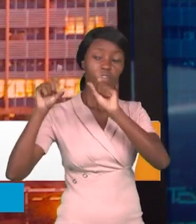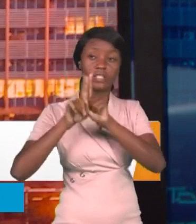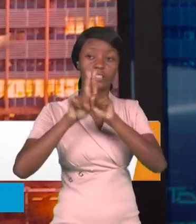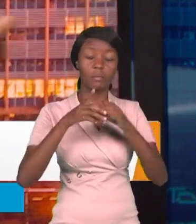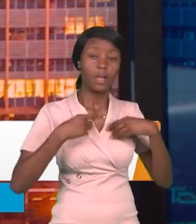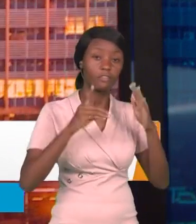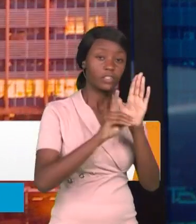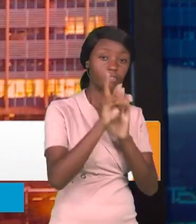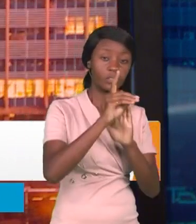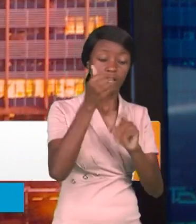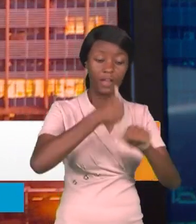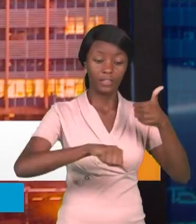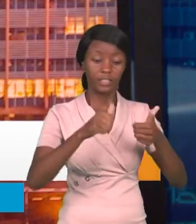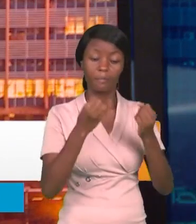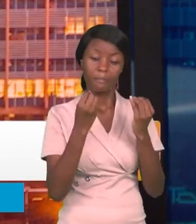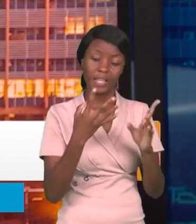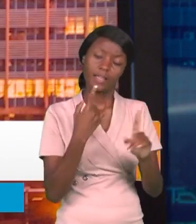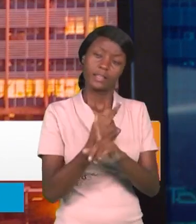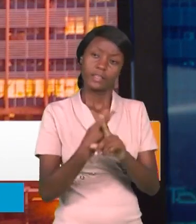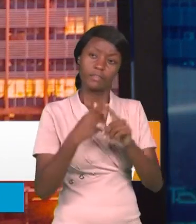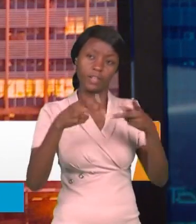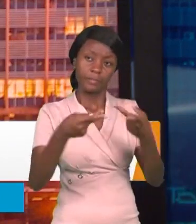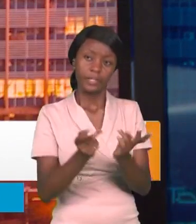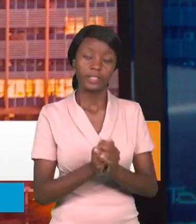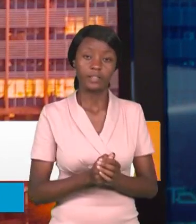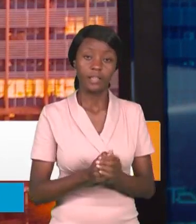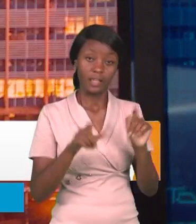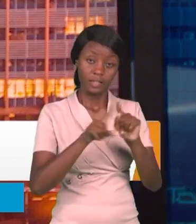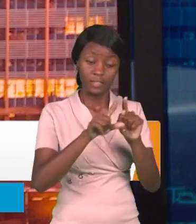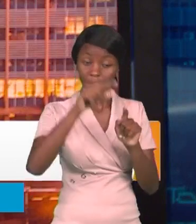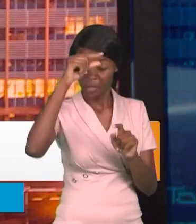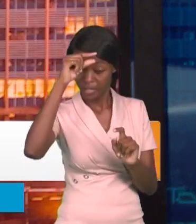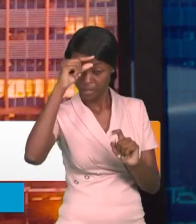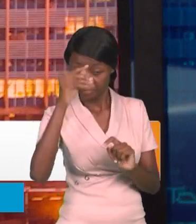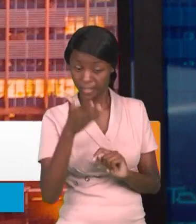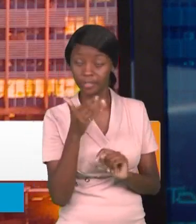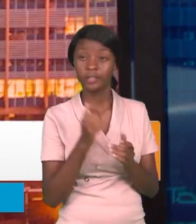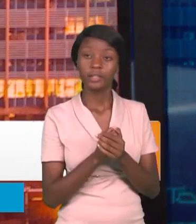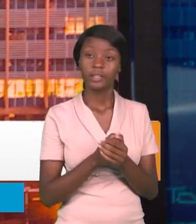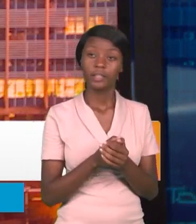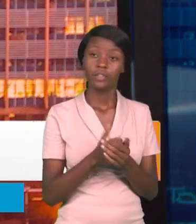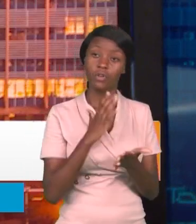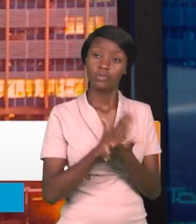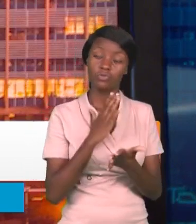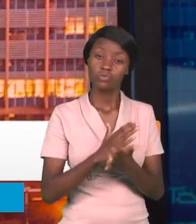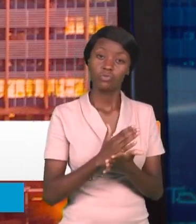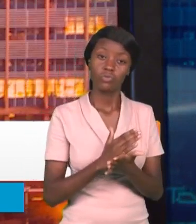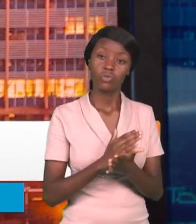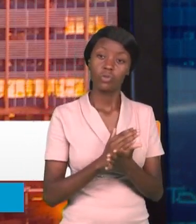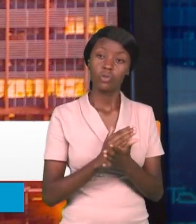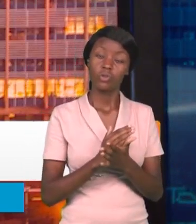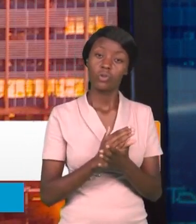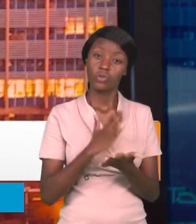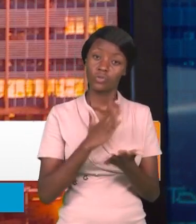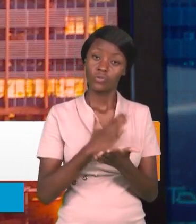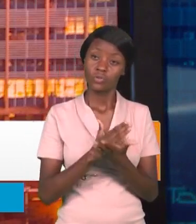development activities in many places. And government being government, they really, in all humility, have not